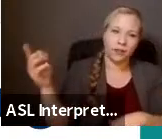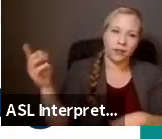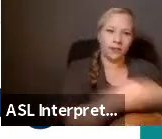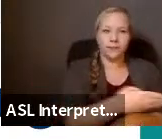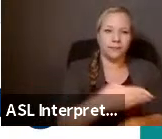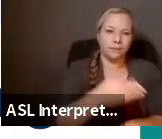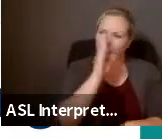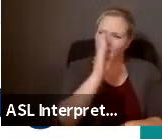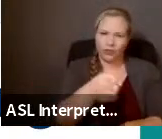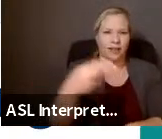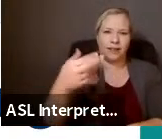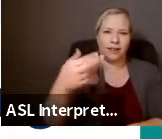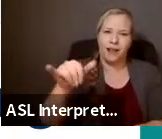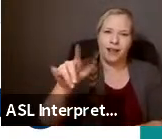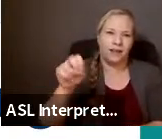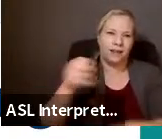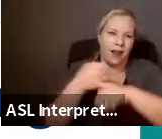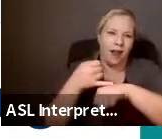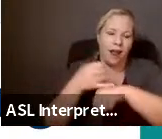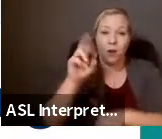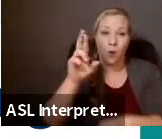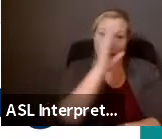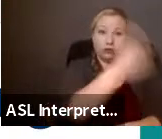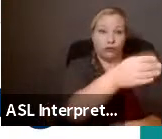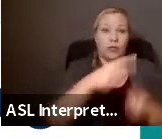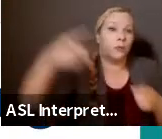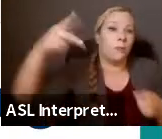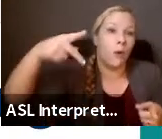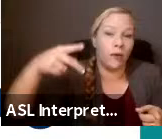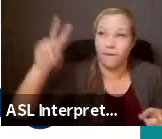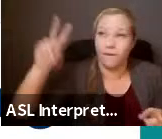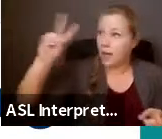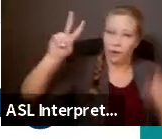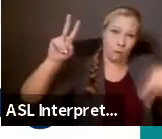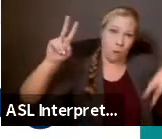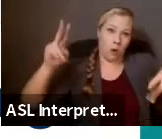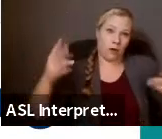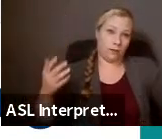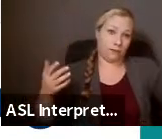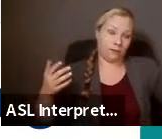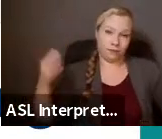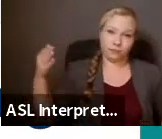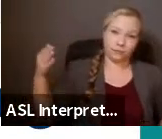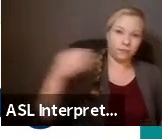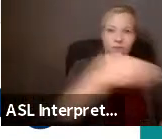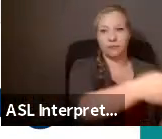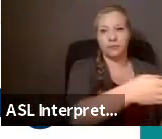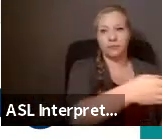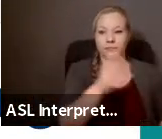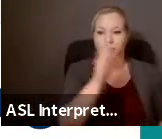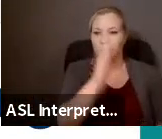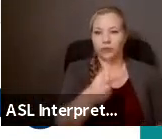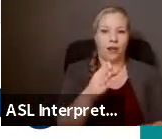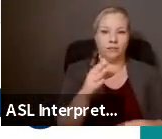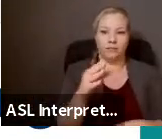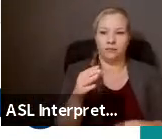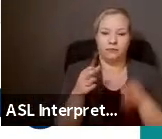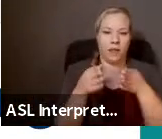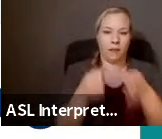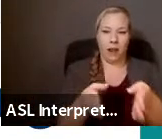going all the way between Vancouver and Portland, right? The path is on the west side of I-5